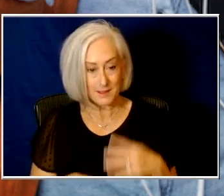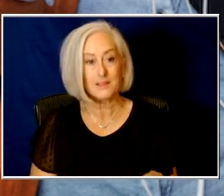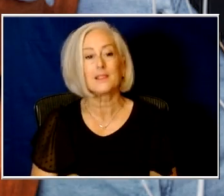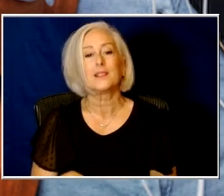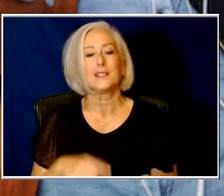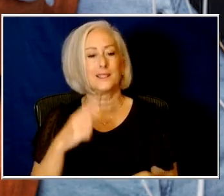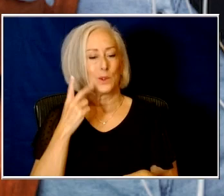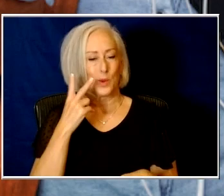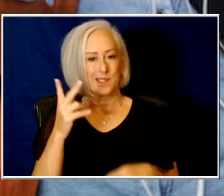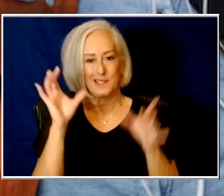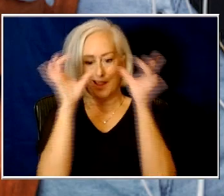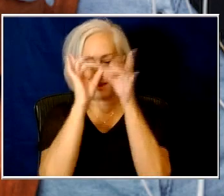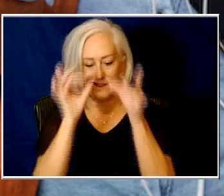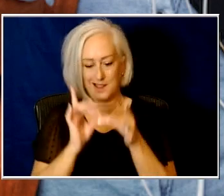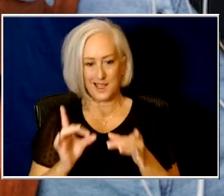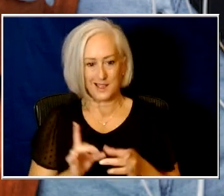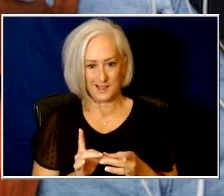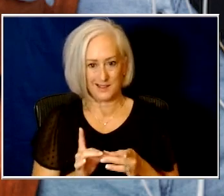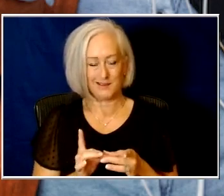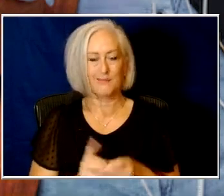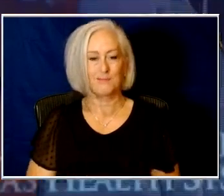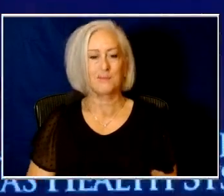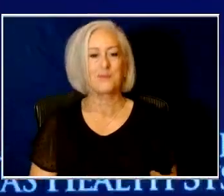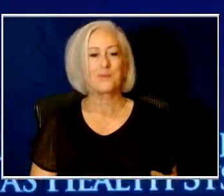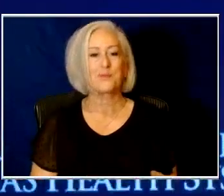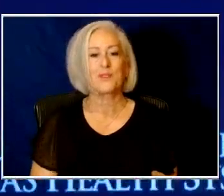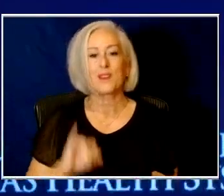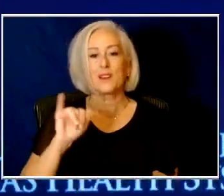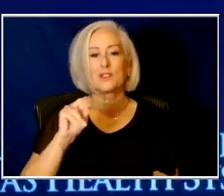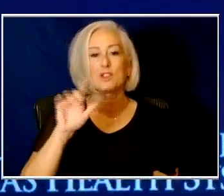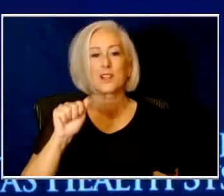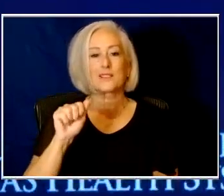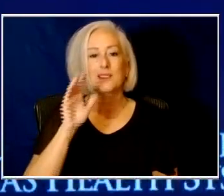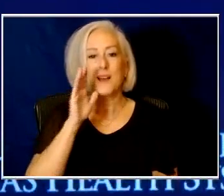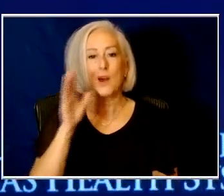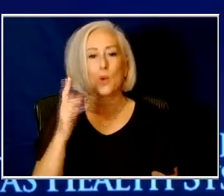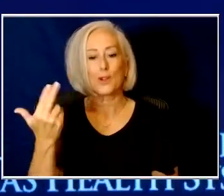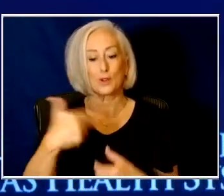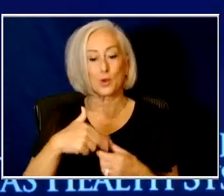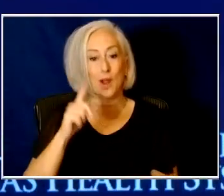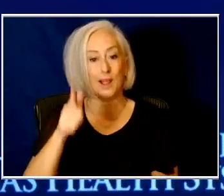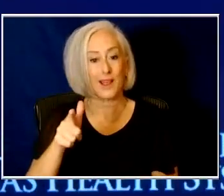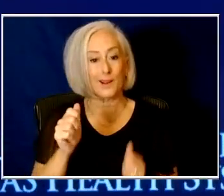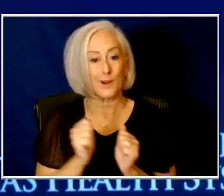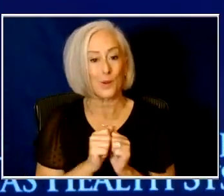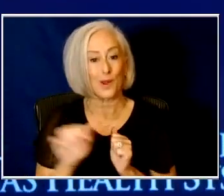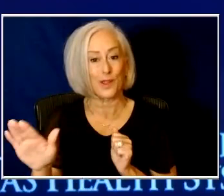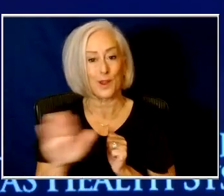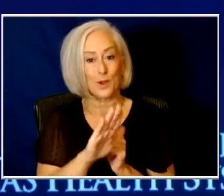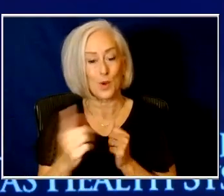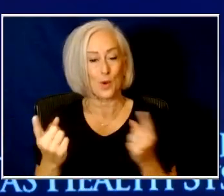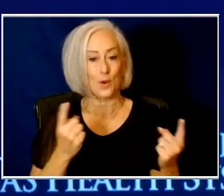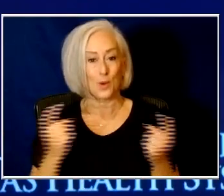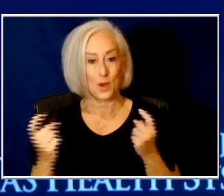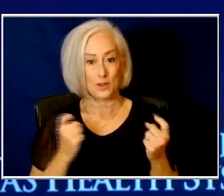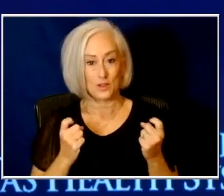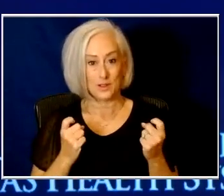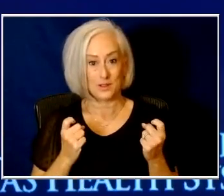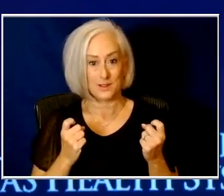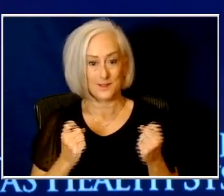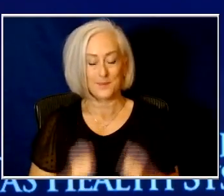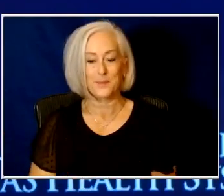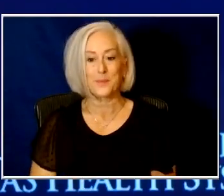screen. Jessica Lovell will join us a little later with those questions. Before we get to that topic, though, we have an exciting